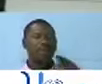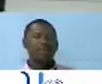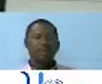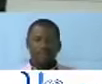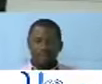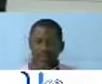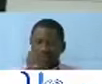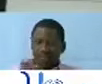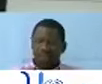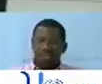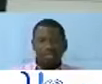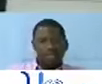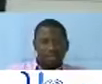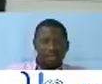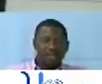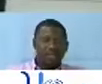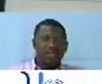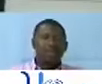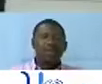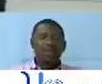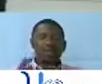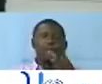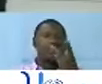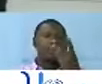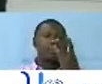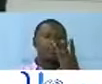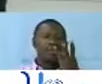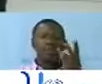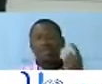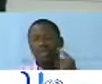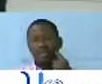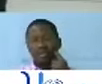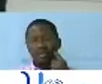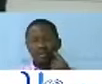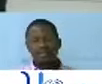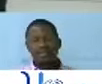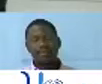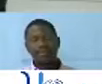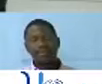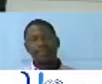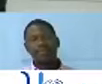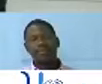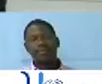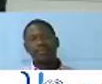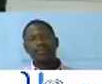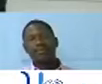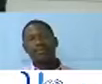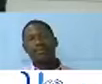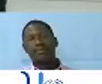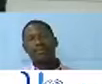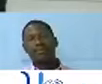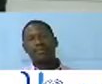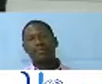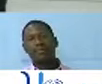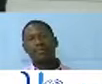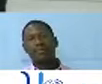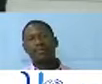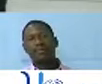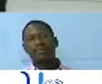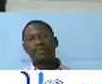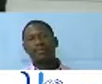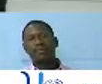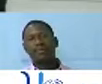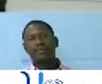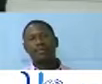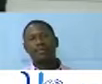3 years. Daldi ko japp 3 days, sorry. Japp ko itemenu dem ci ñetti fan. Ci lo xamné depo wut ak yoon arbitrary.